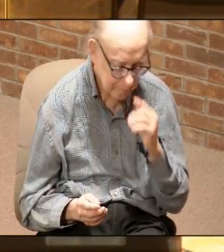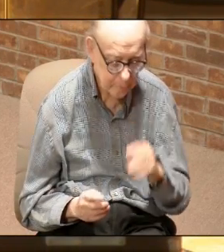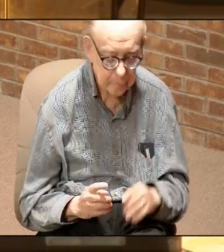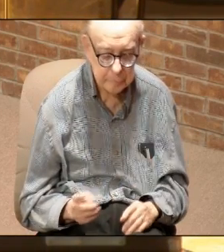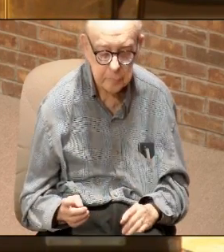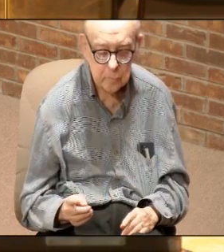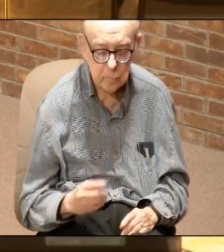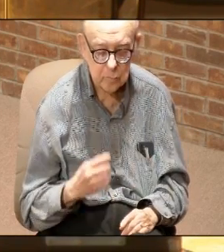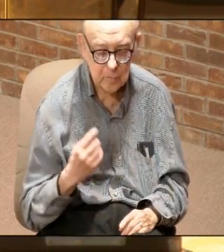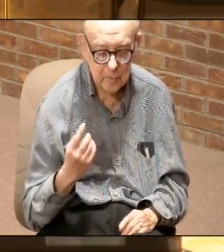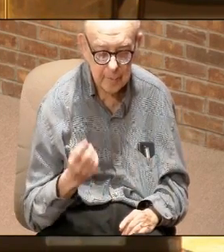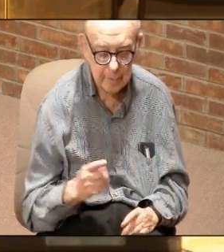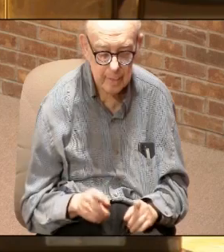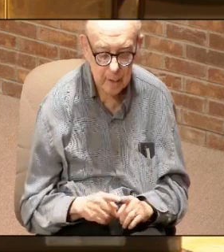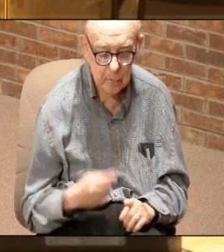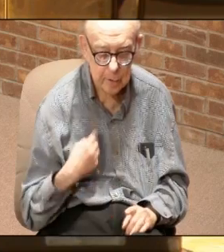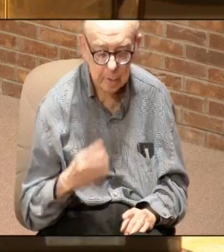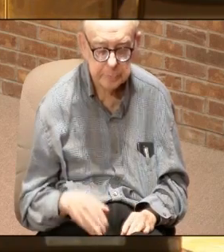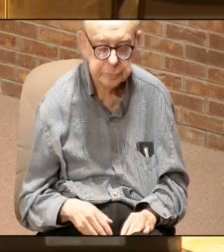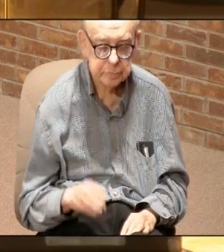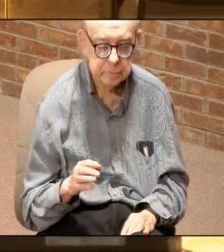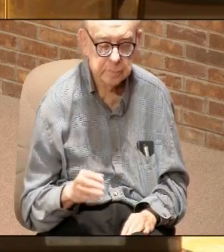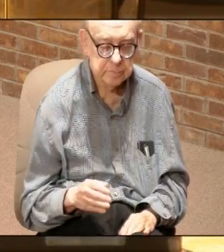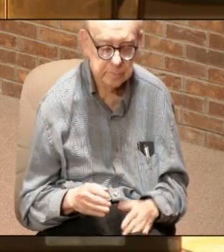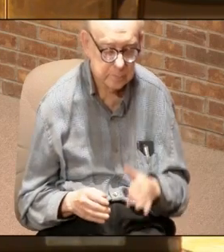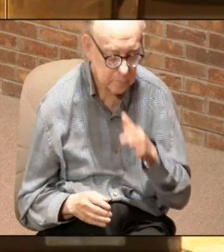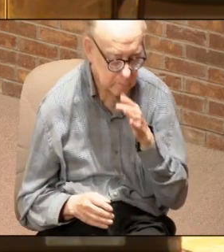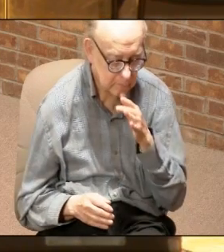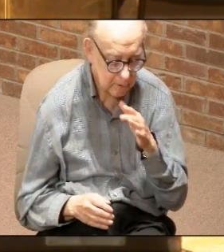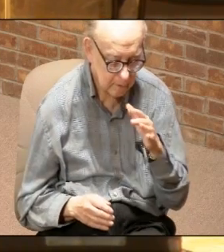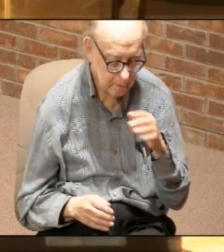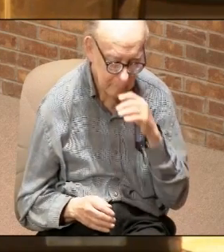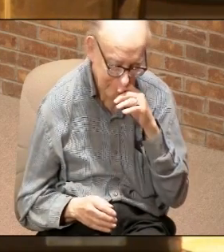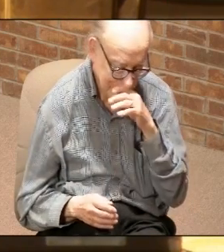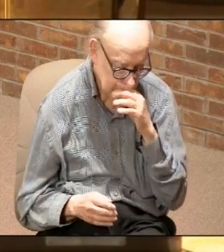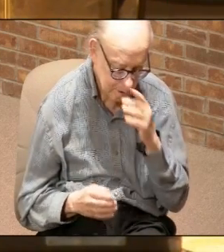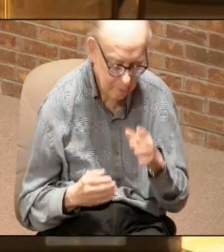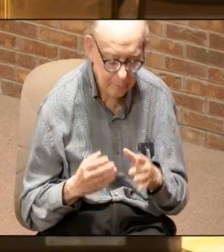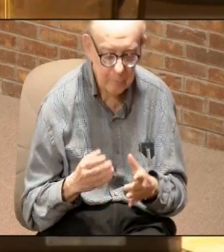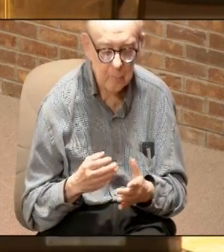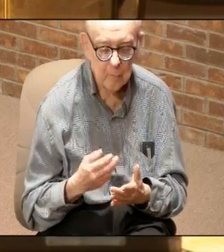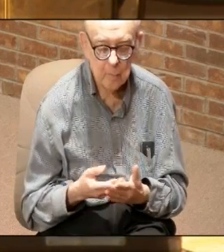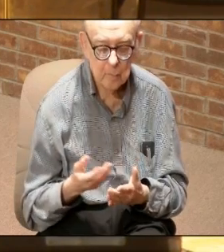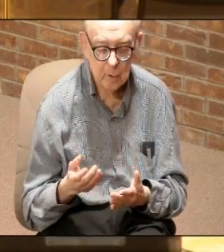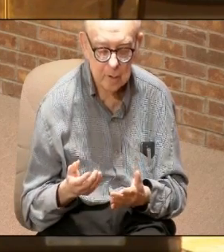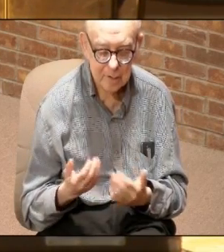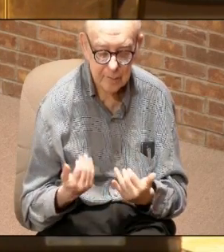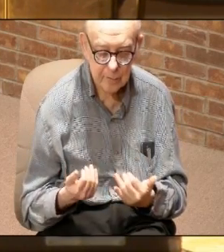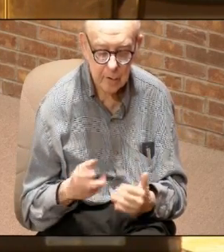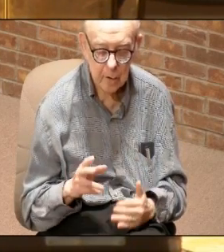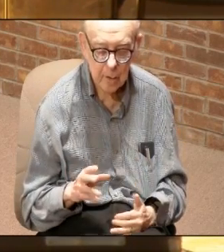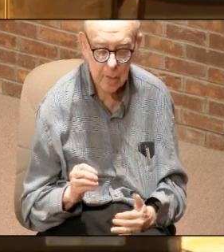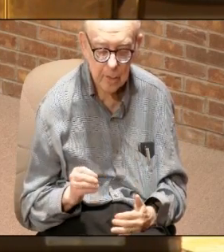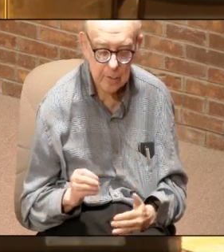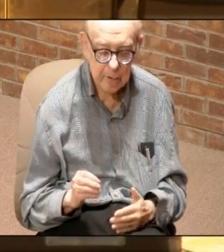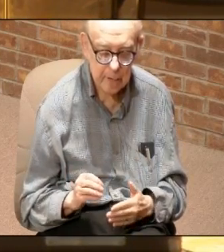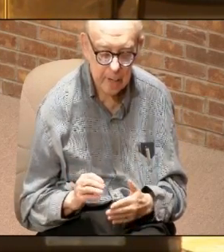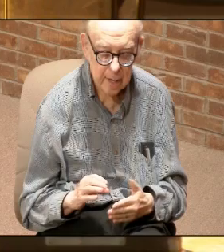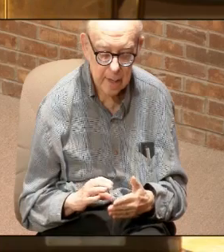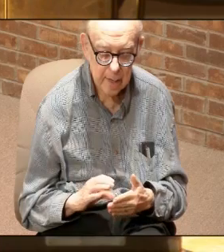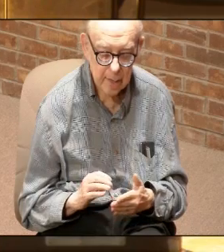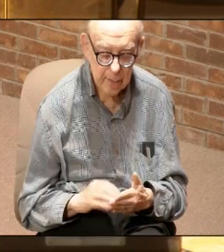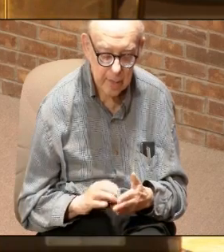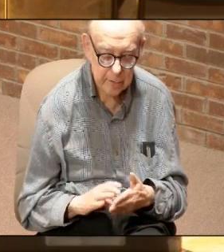they kind of look like where we grew up. My mom and them bought for $30,000. You know how much the market they're getting for these houses now in the